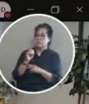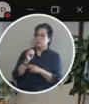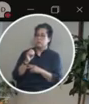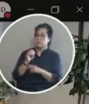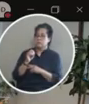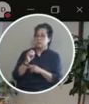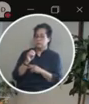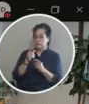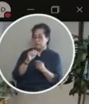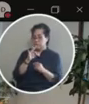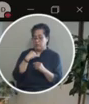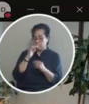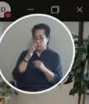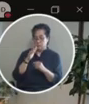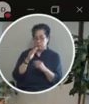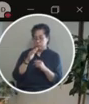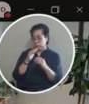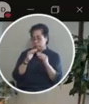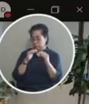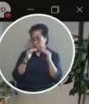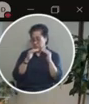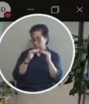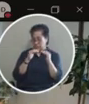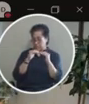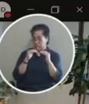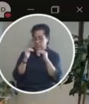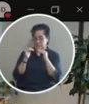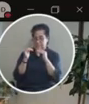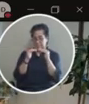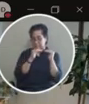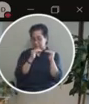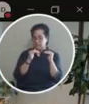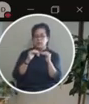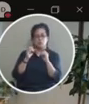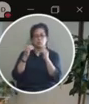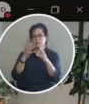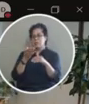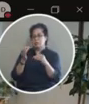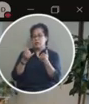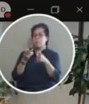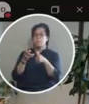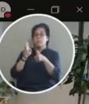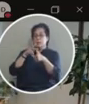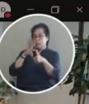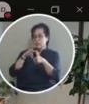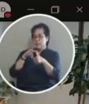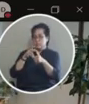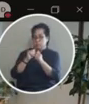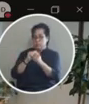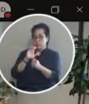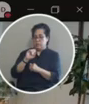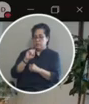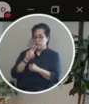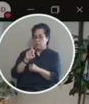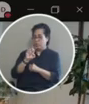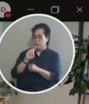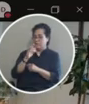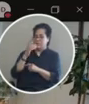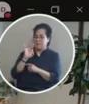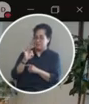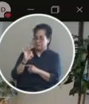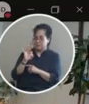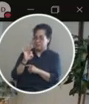know, I also think we got too many things that are too much of a priority right now with this COVID-19. It's